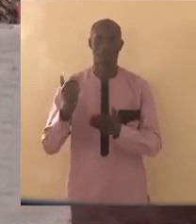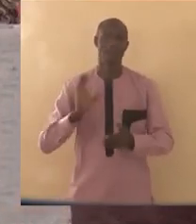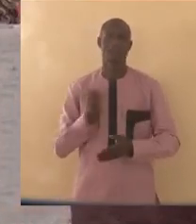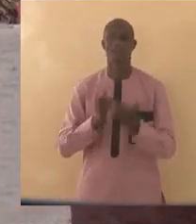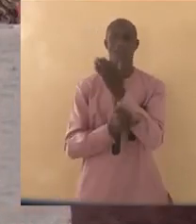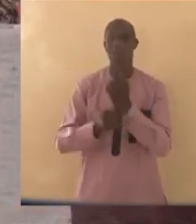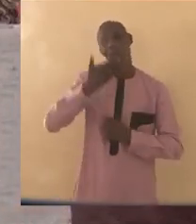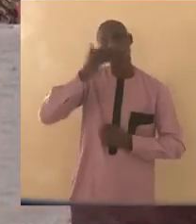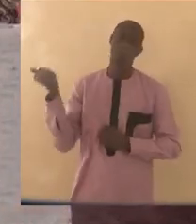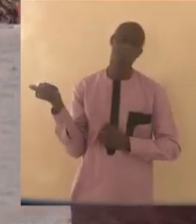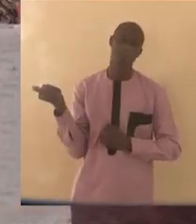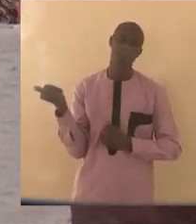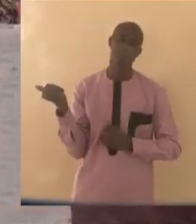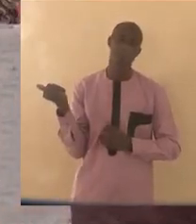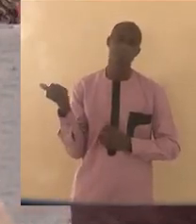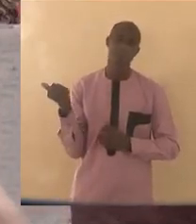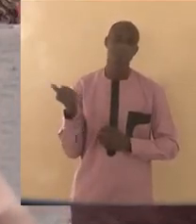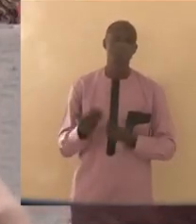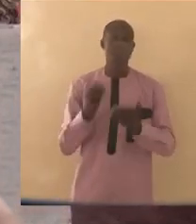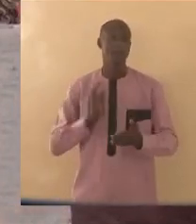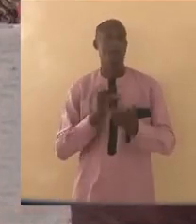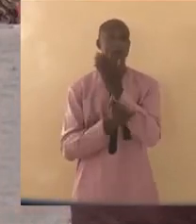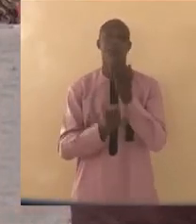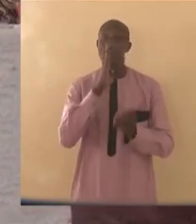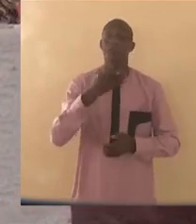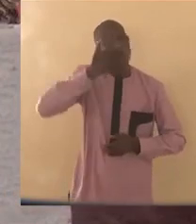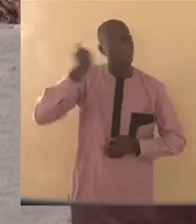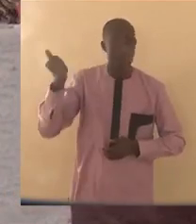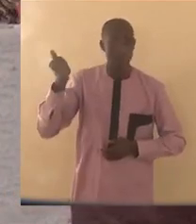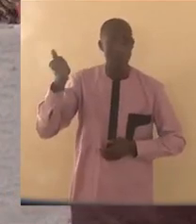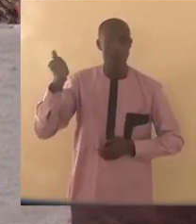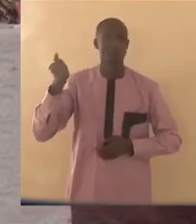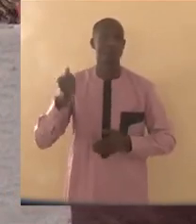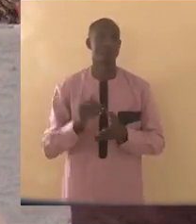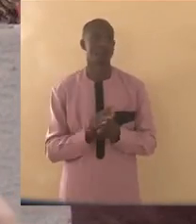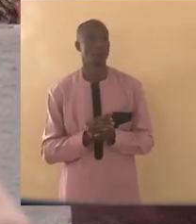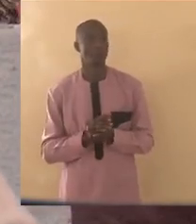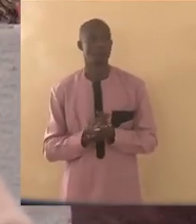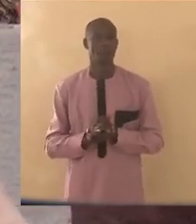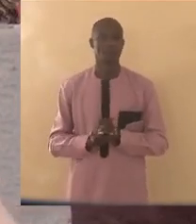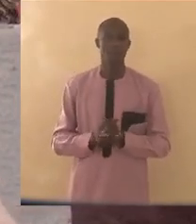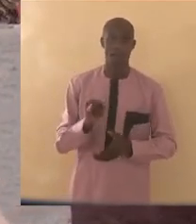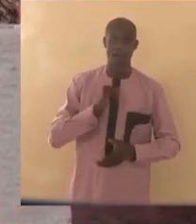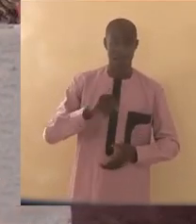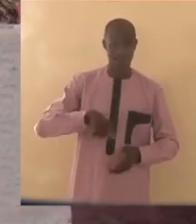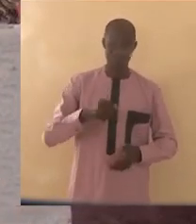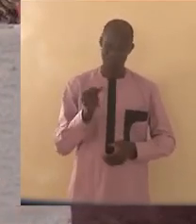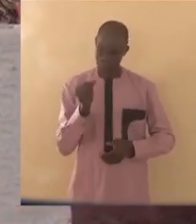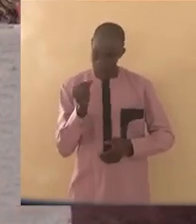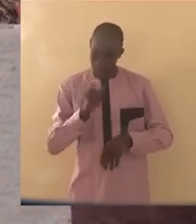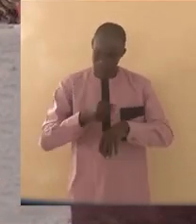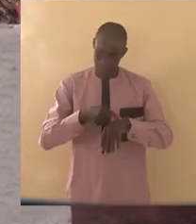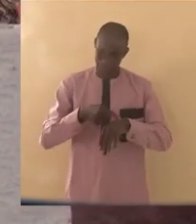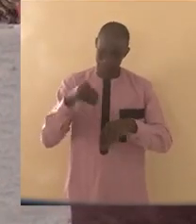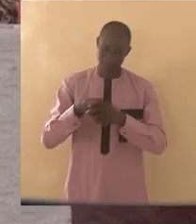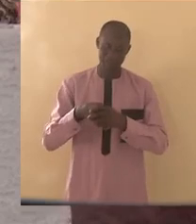May our society get better. Because I keep wondering, I mean, I lived briefly in Aachen in Germany. I